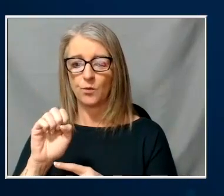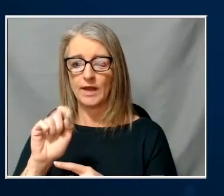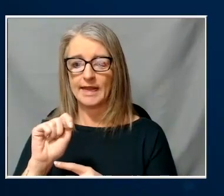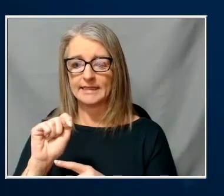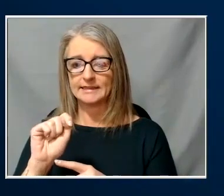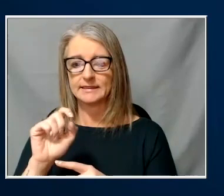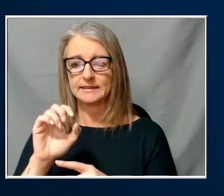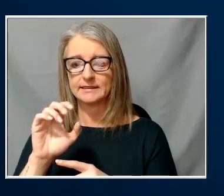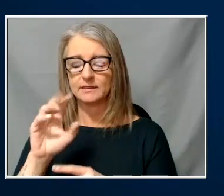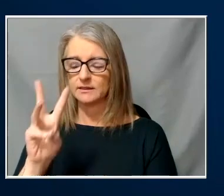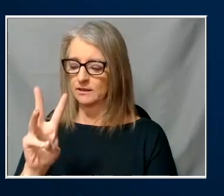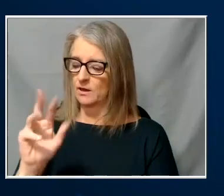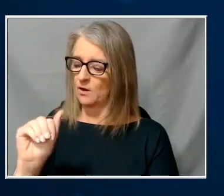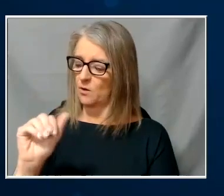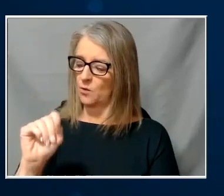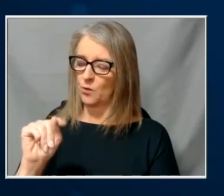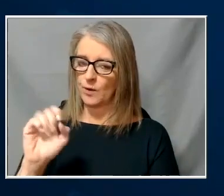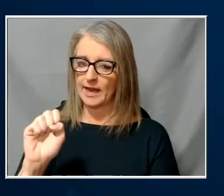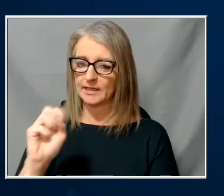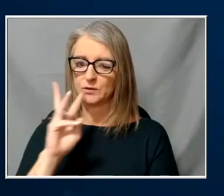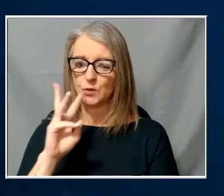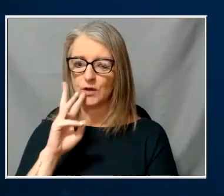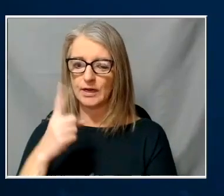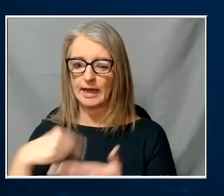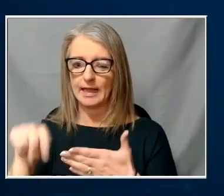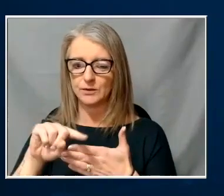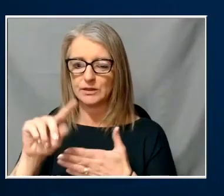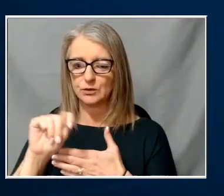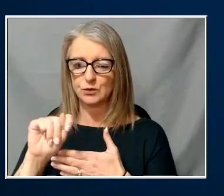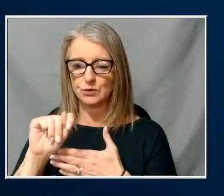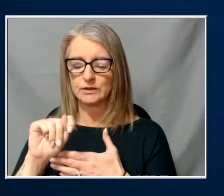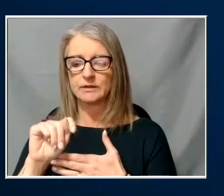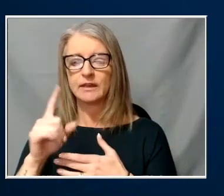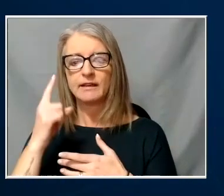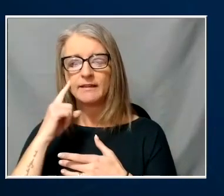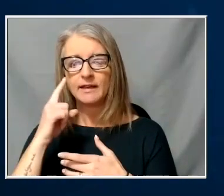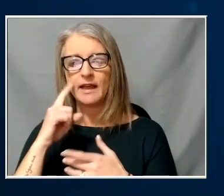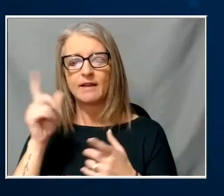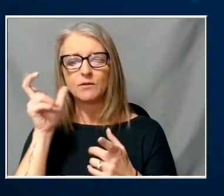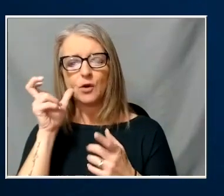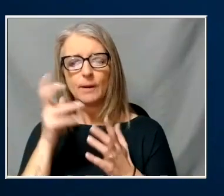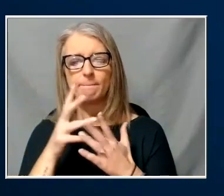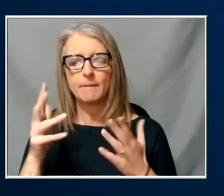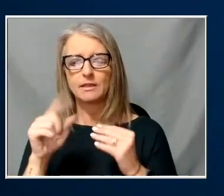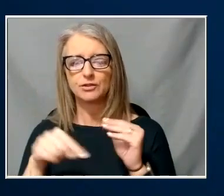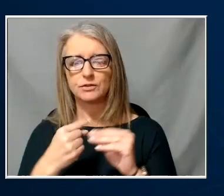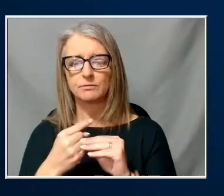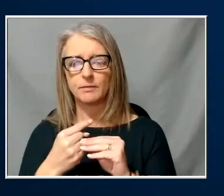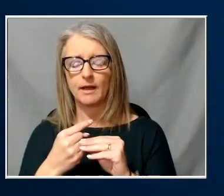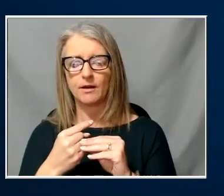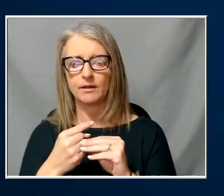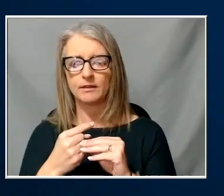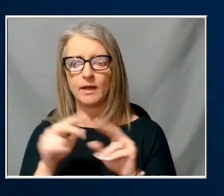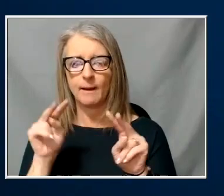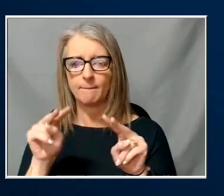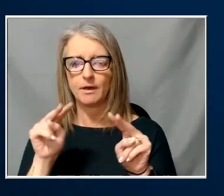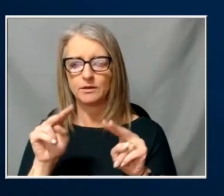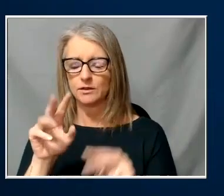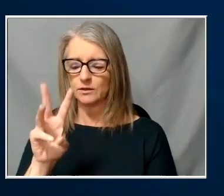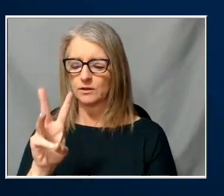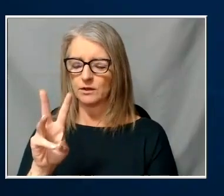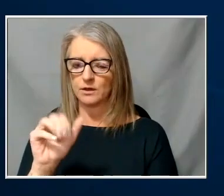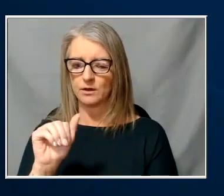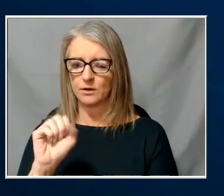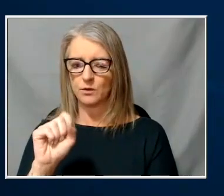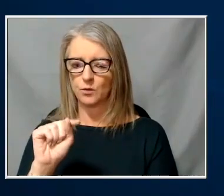I believe. Monday or Tuesday, I'll have to check, but I think it's Tuesday. She says, I haven't heard much about monitoring the wastewaters, officials